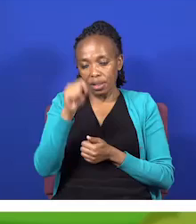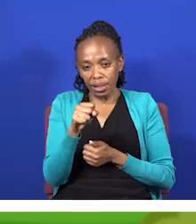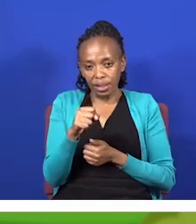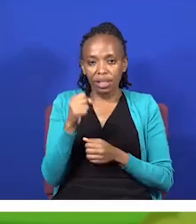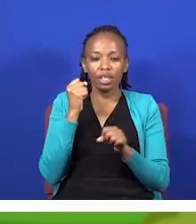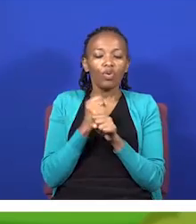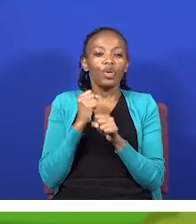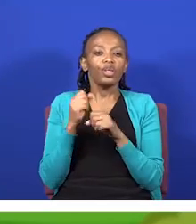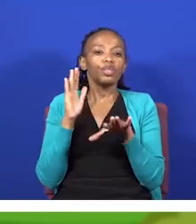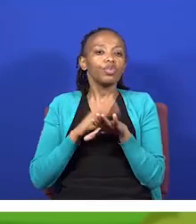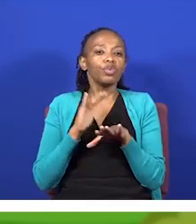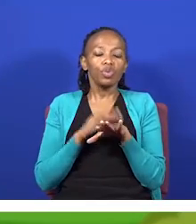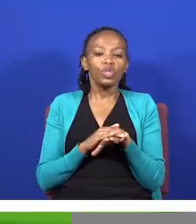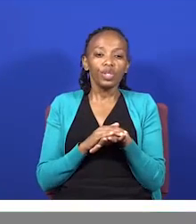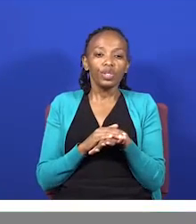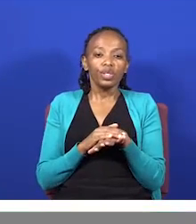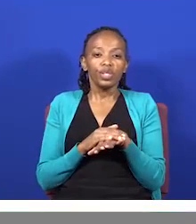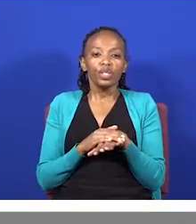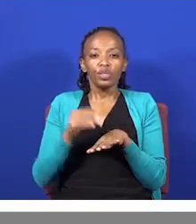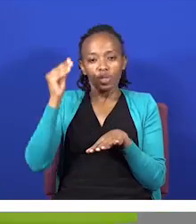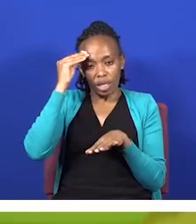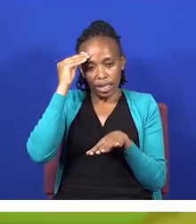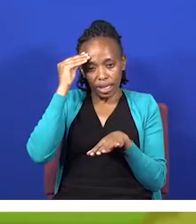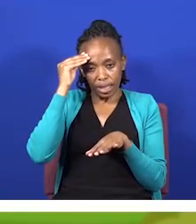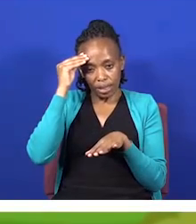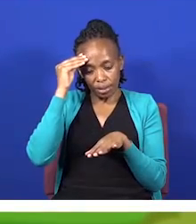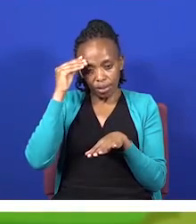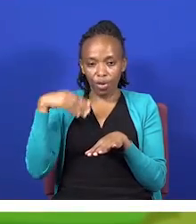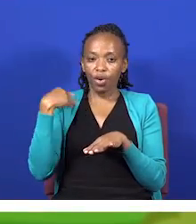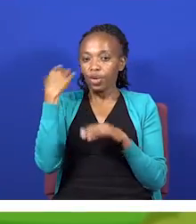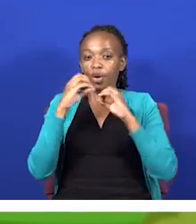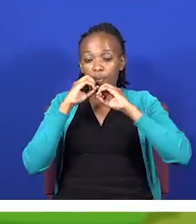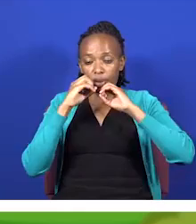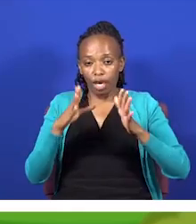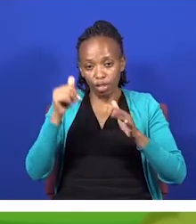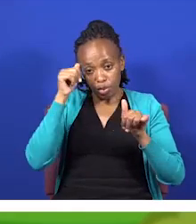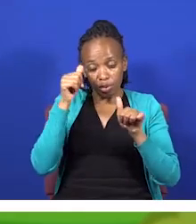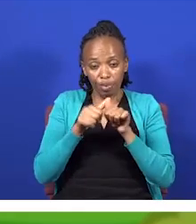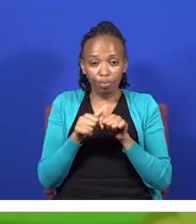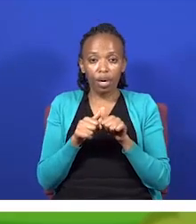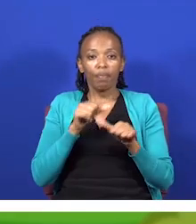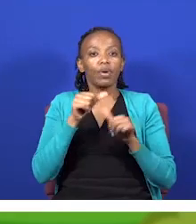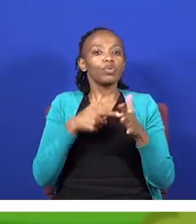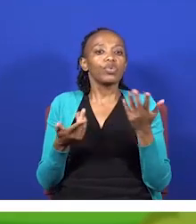did. Awesome. You went through a lesson on beatitude. Do you remember what the beatitude was about?